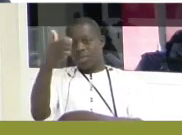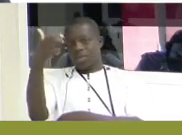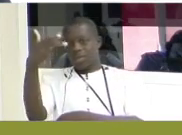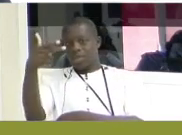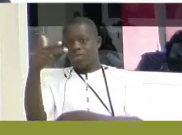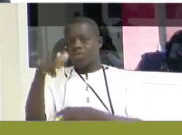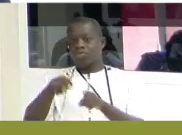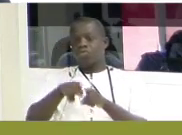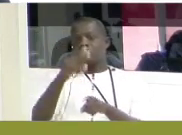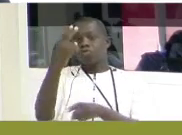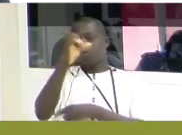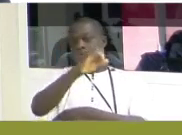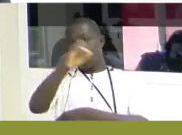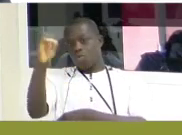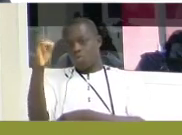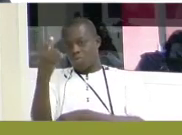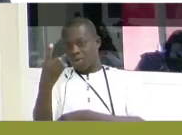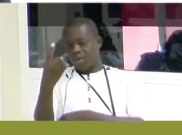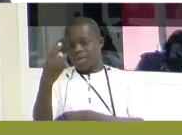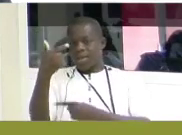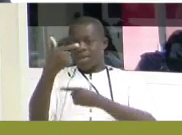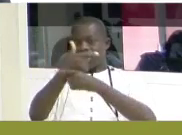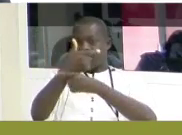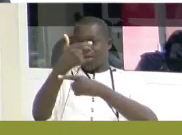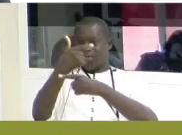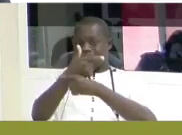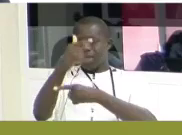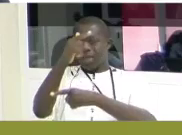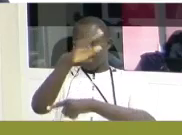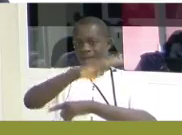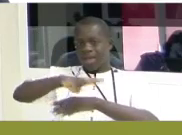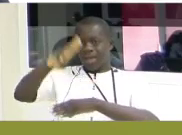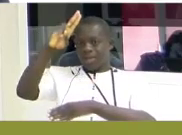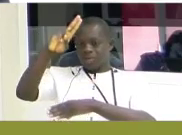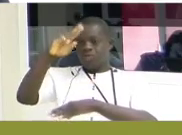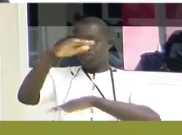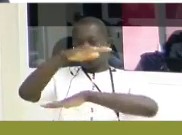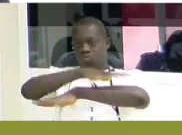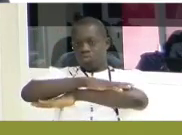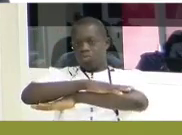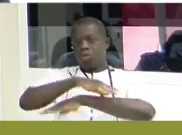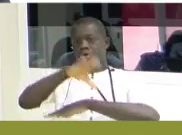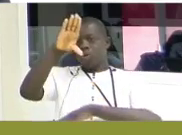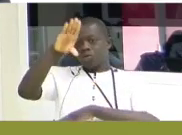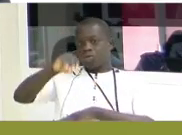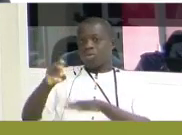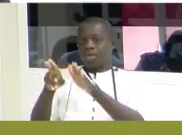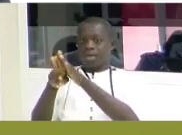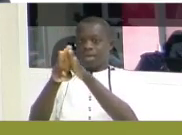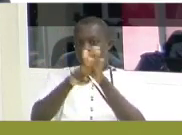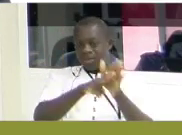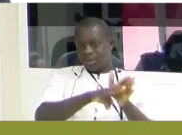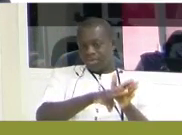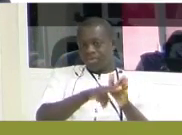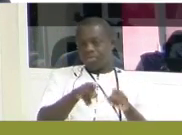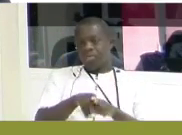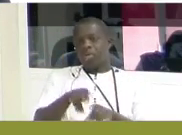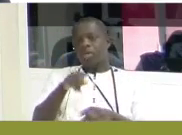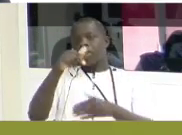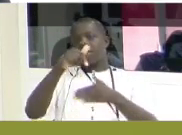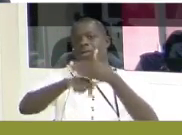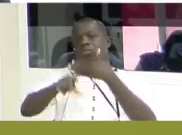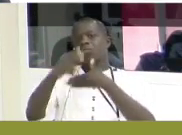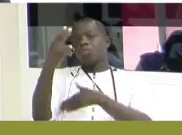2001, I was at Gambia High School. Then sat to the WAS exam in 2001. Then in 2012